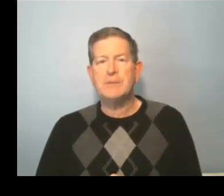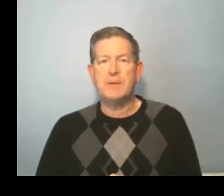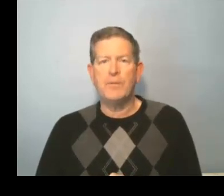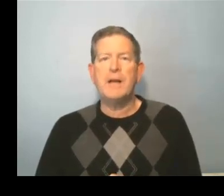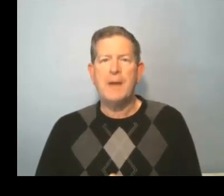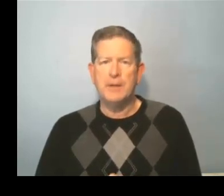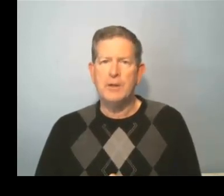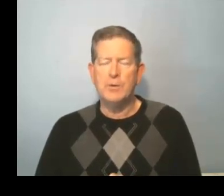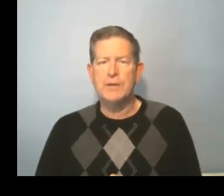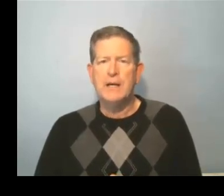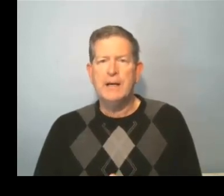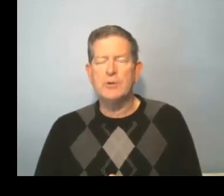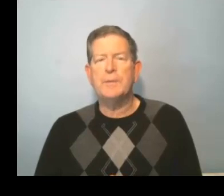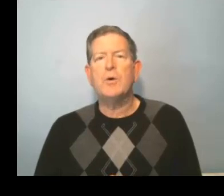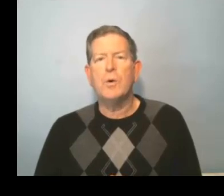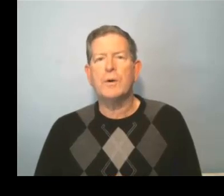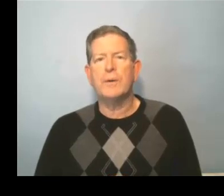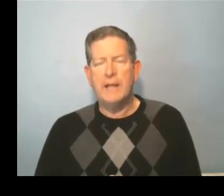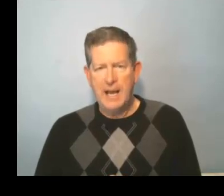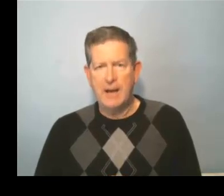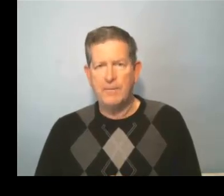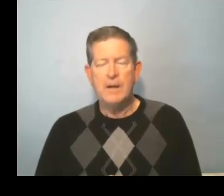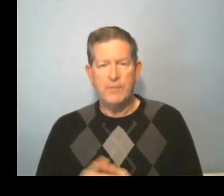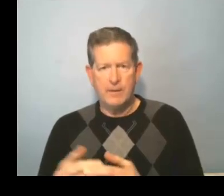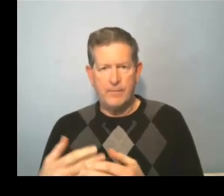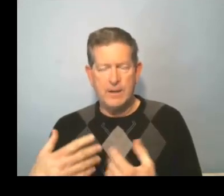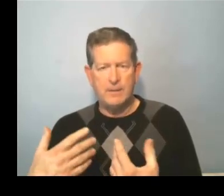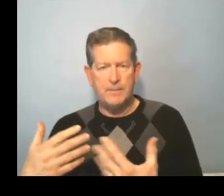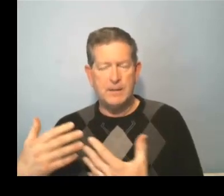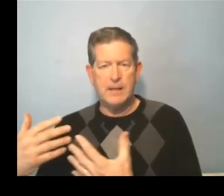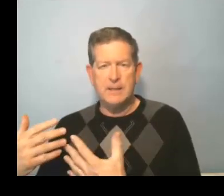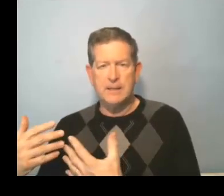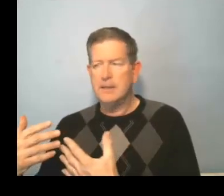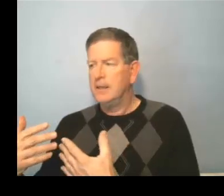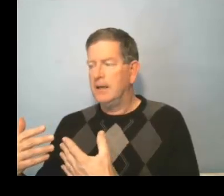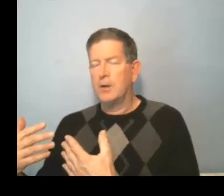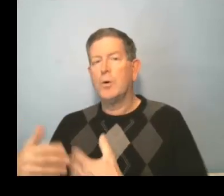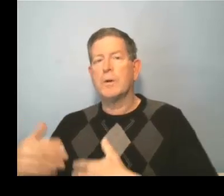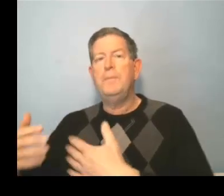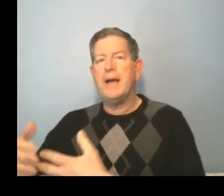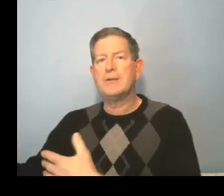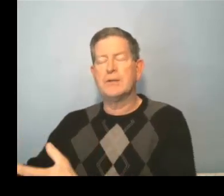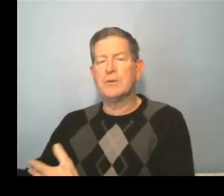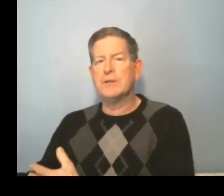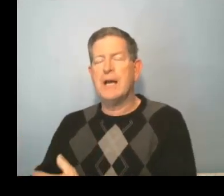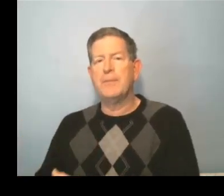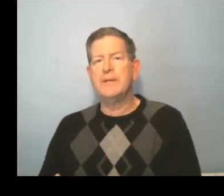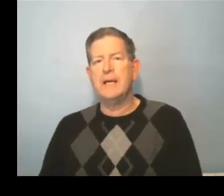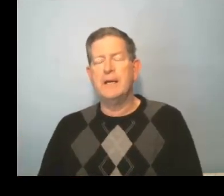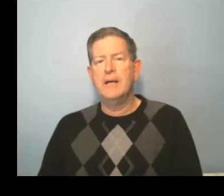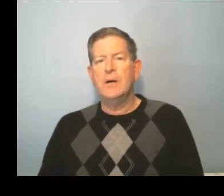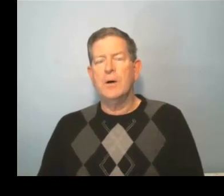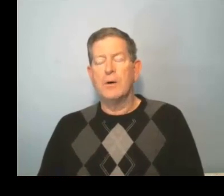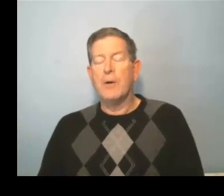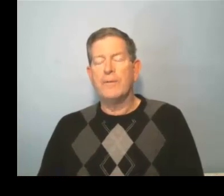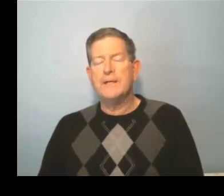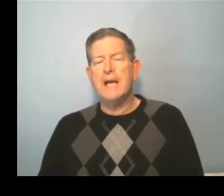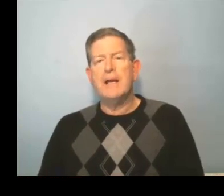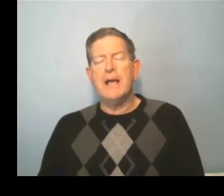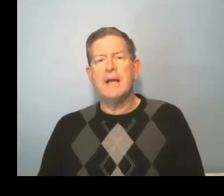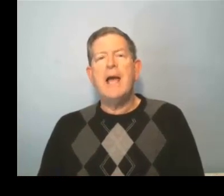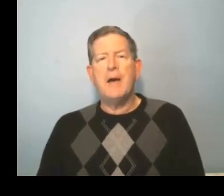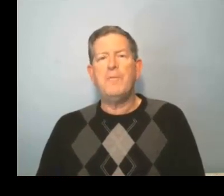the task, but they're very commonly used. And those would be quarter and half for a quarter past a certain time of day or